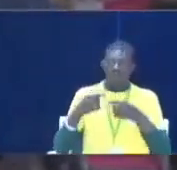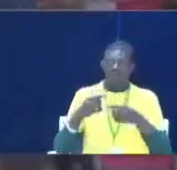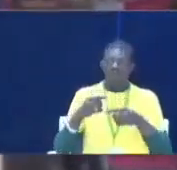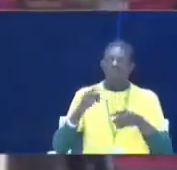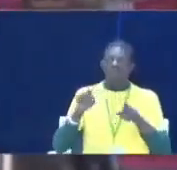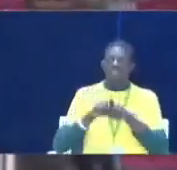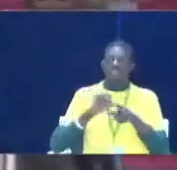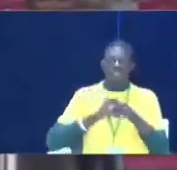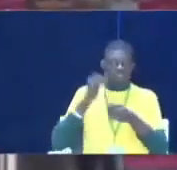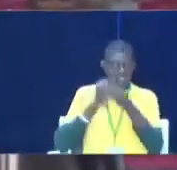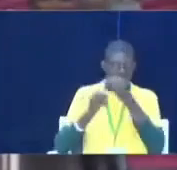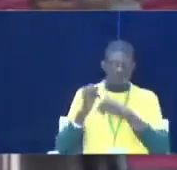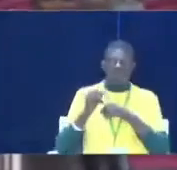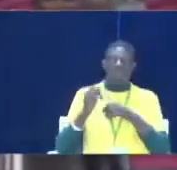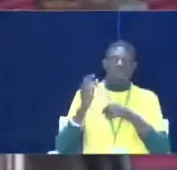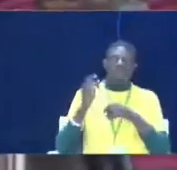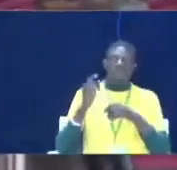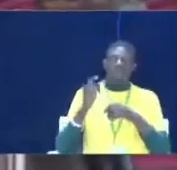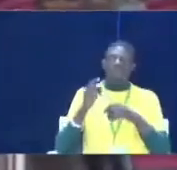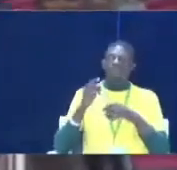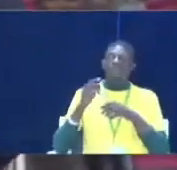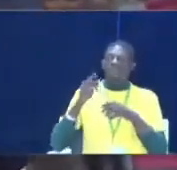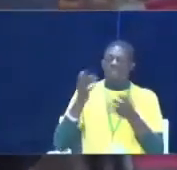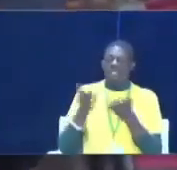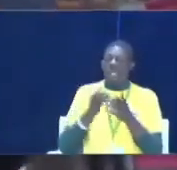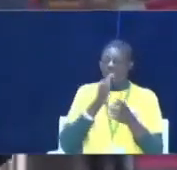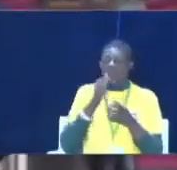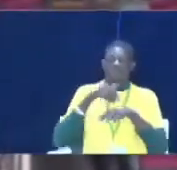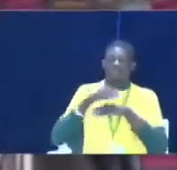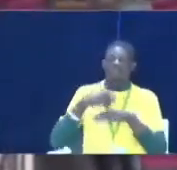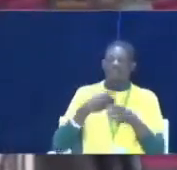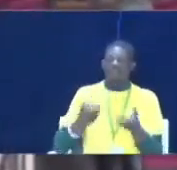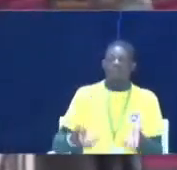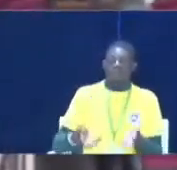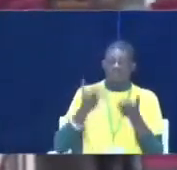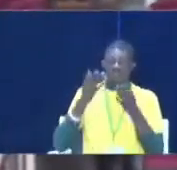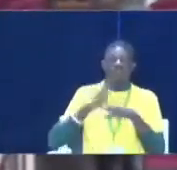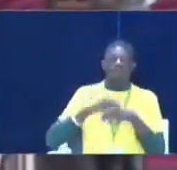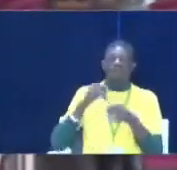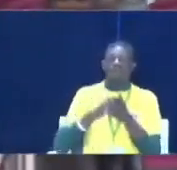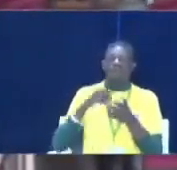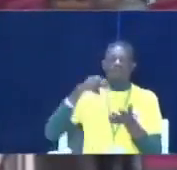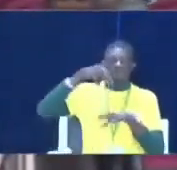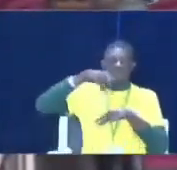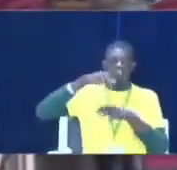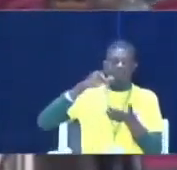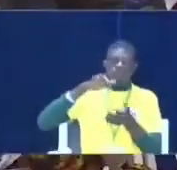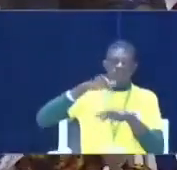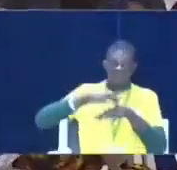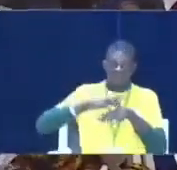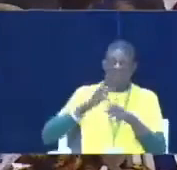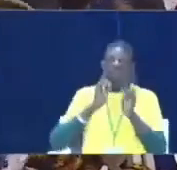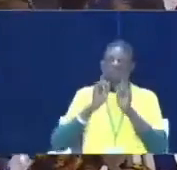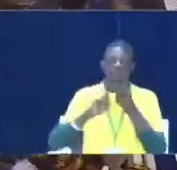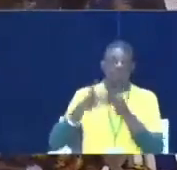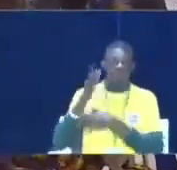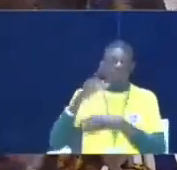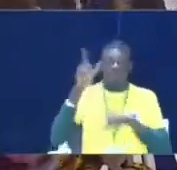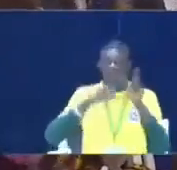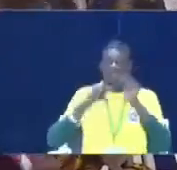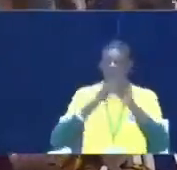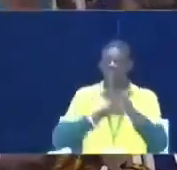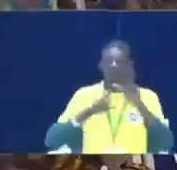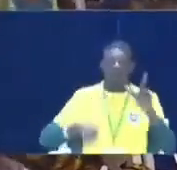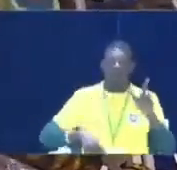Like Isaiah said, here am I, send me. I want you to rise up on your feet and begin to talk to the Lord and say,